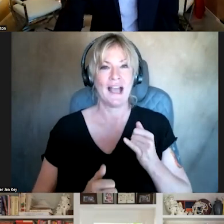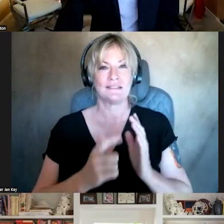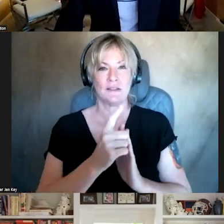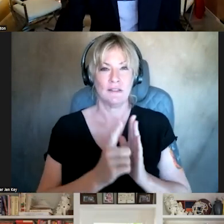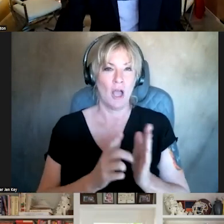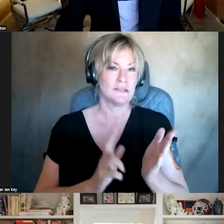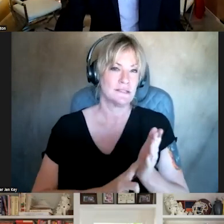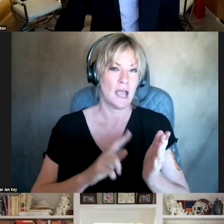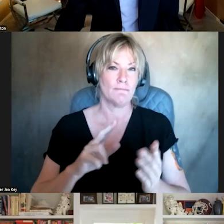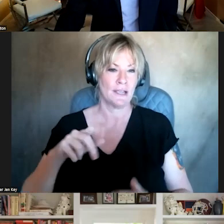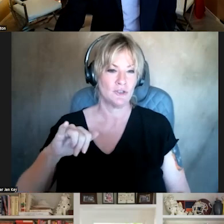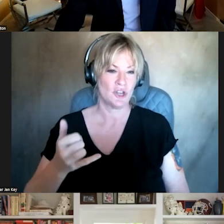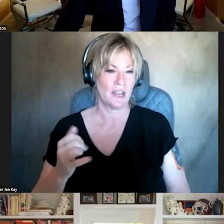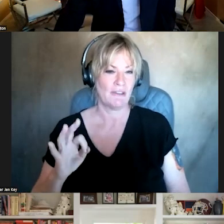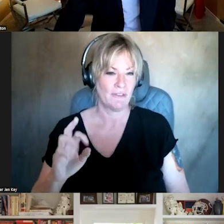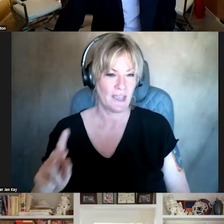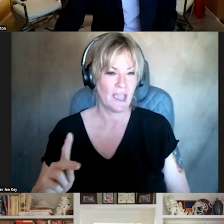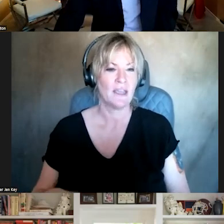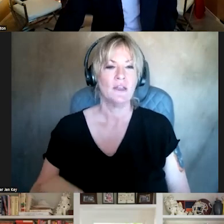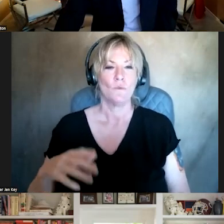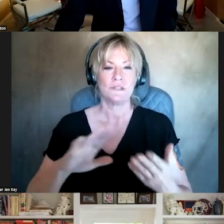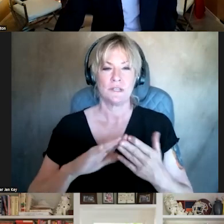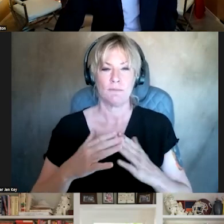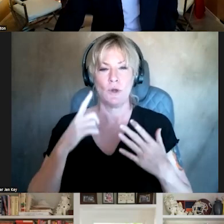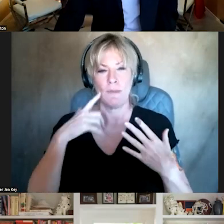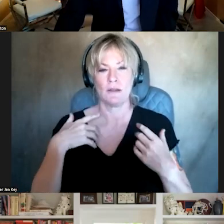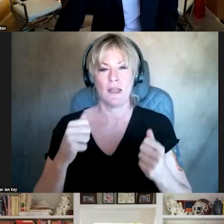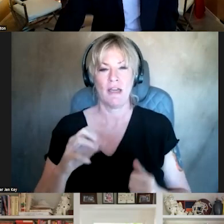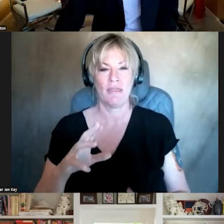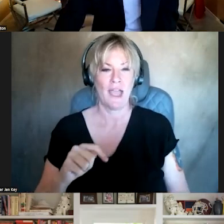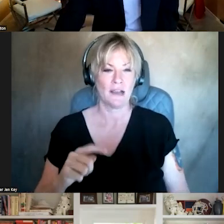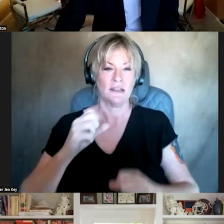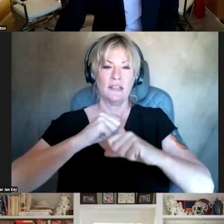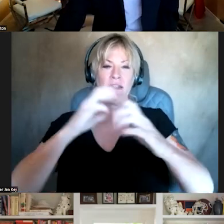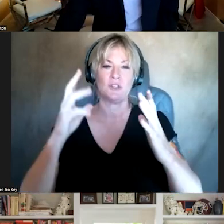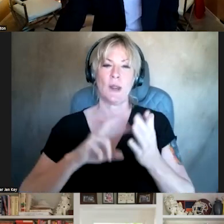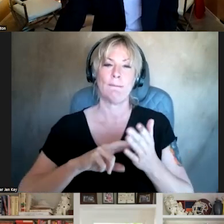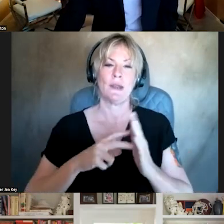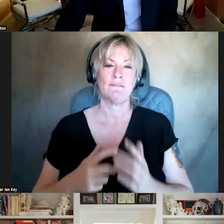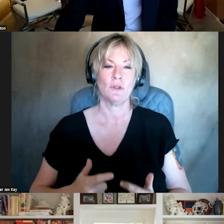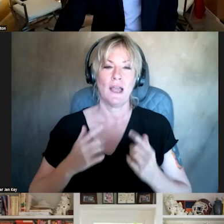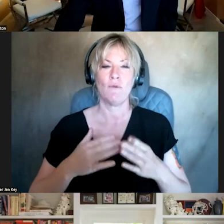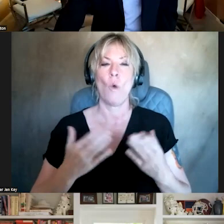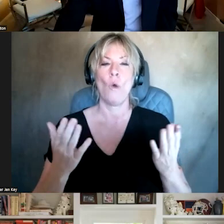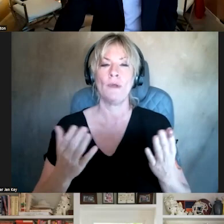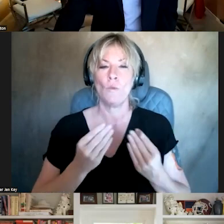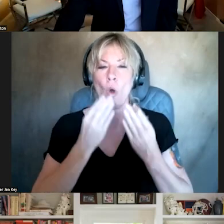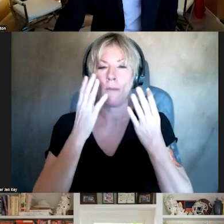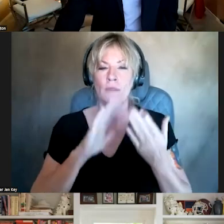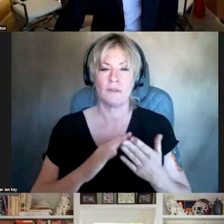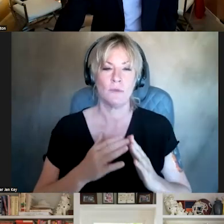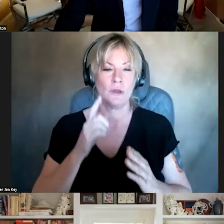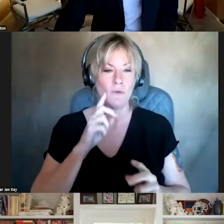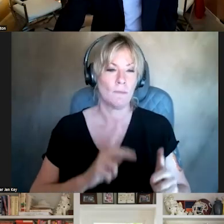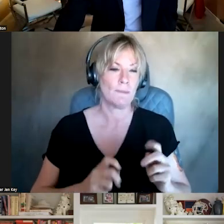Kennedy was the Community Mental Health Act of 1963. It envisioned a meaningful life in the open warmth of community for individuals with